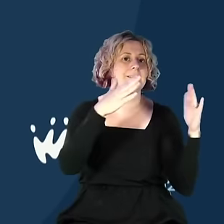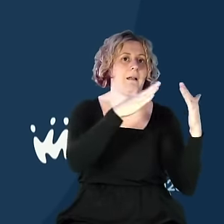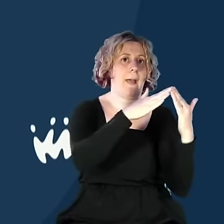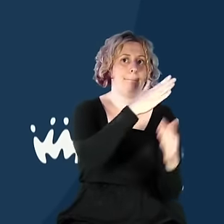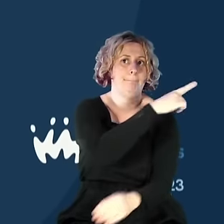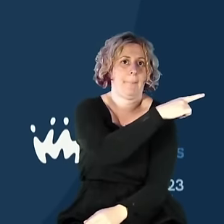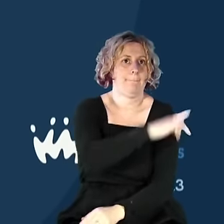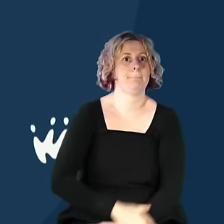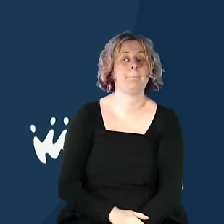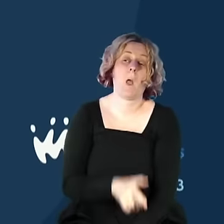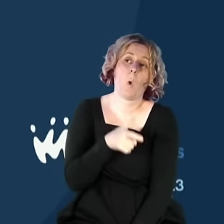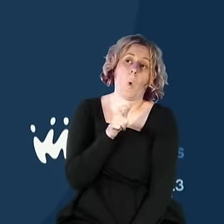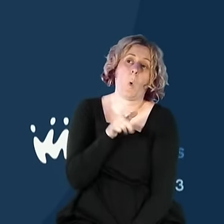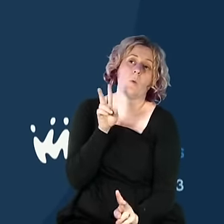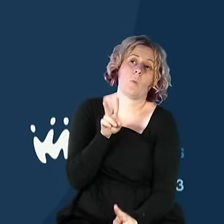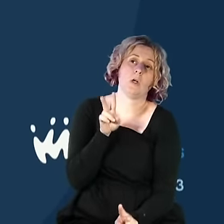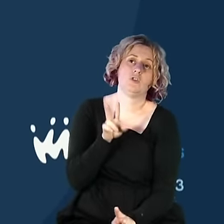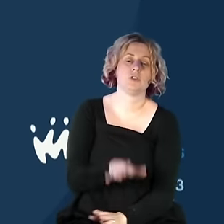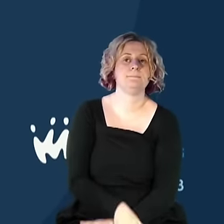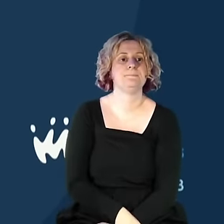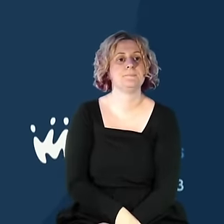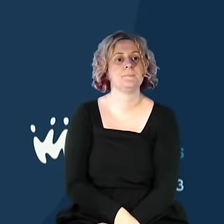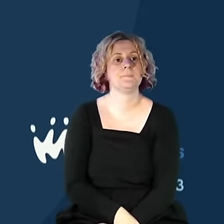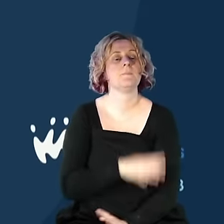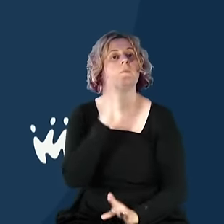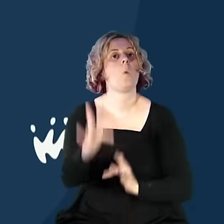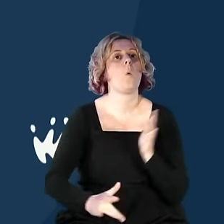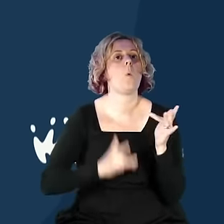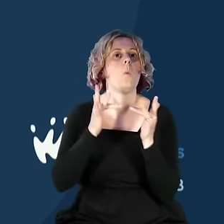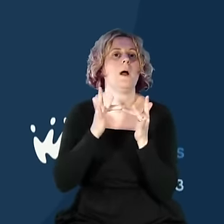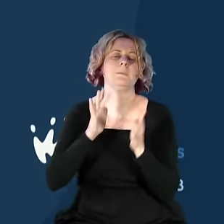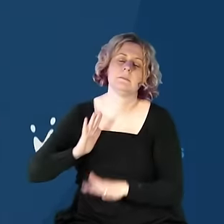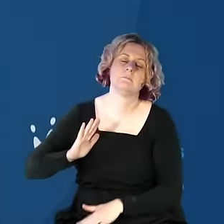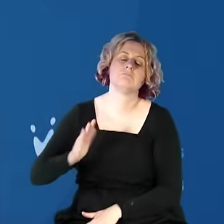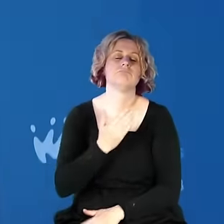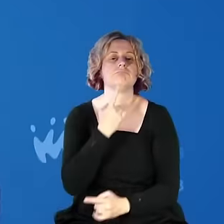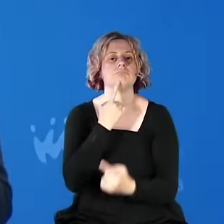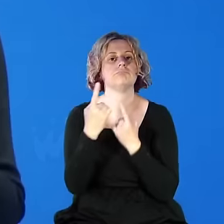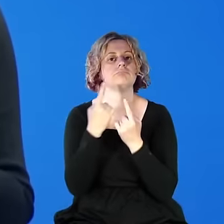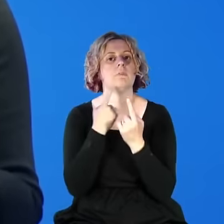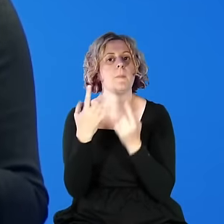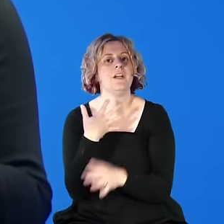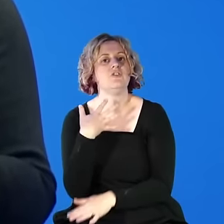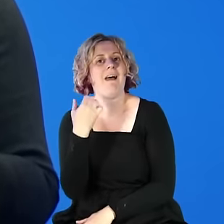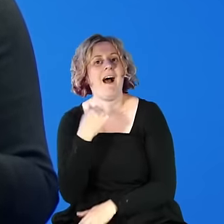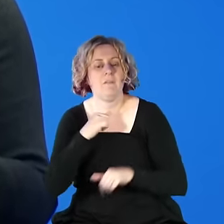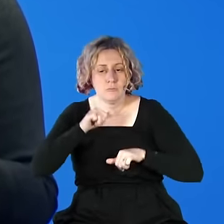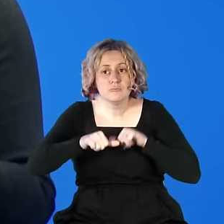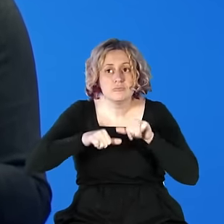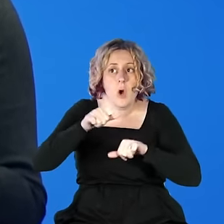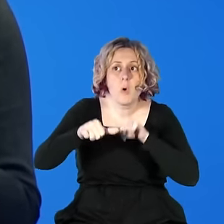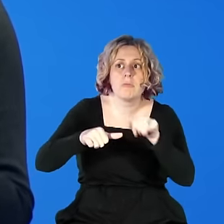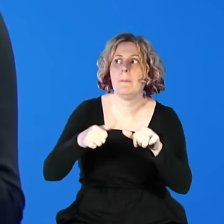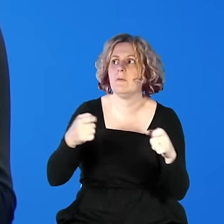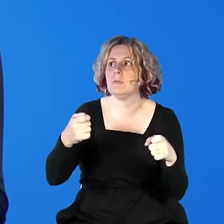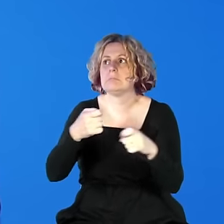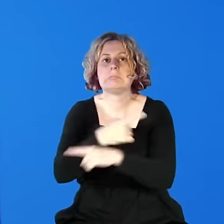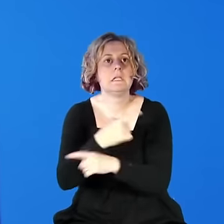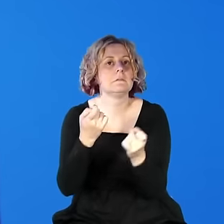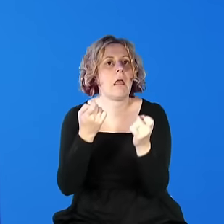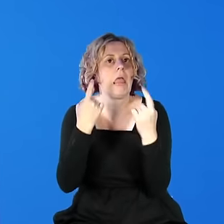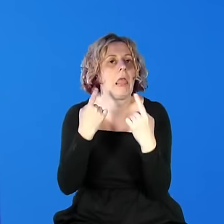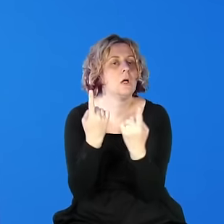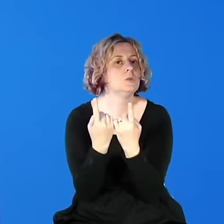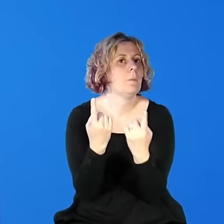there. The website is the place to go for all information about the program, if you've missed anything for